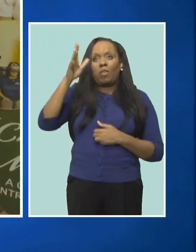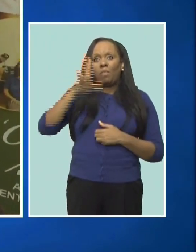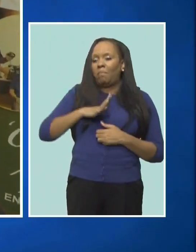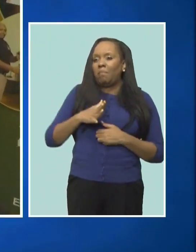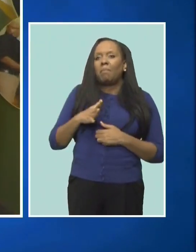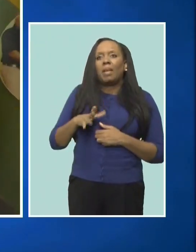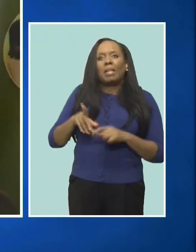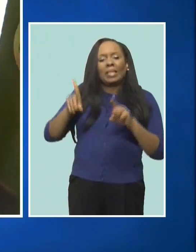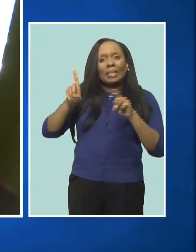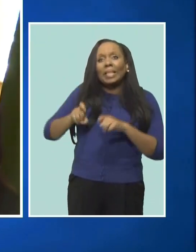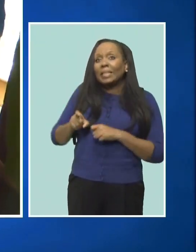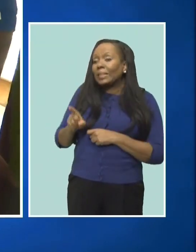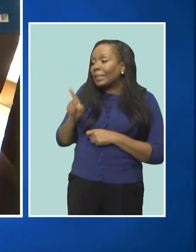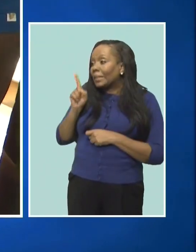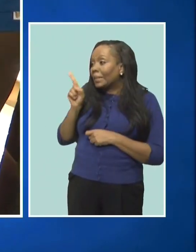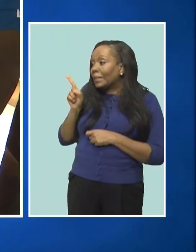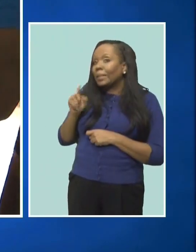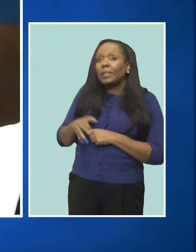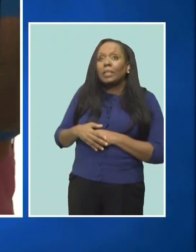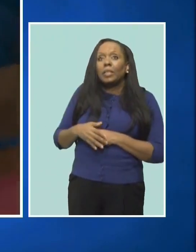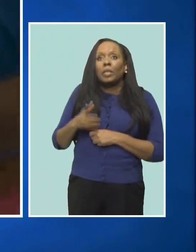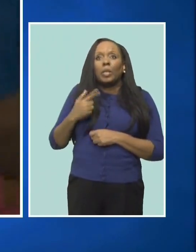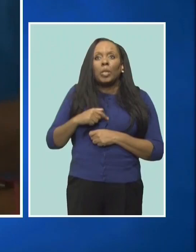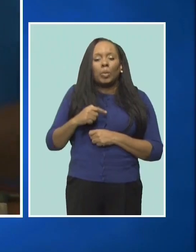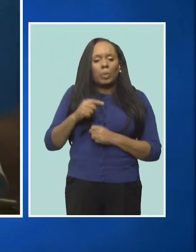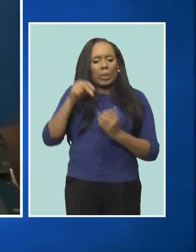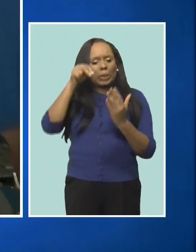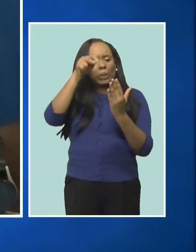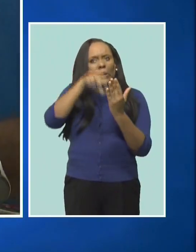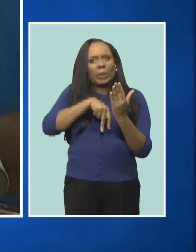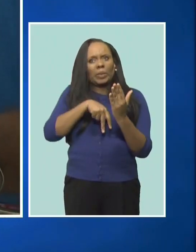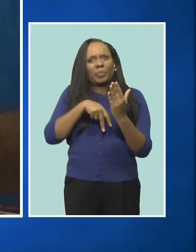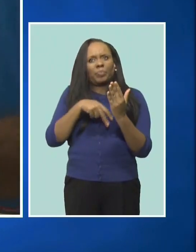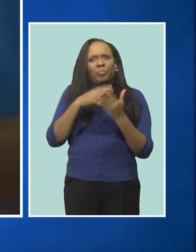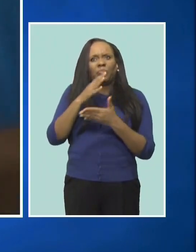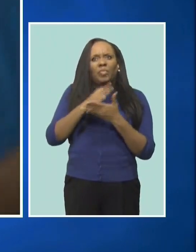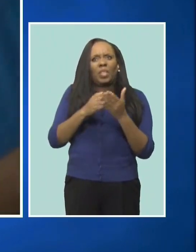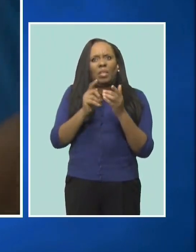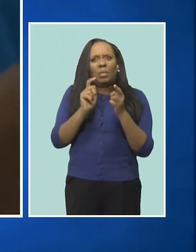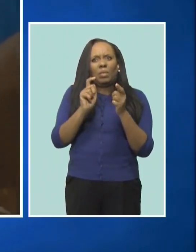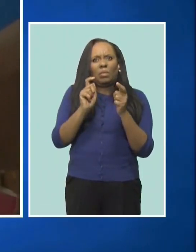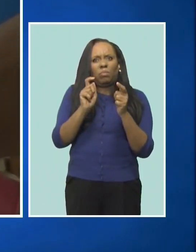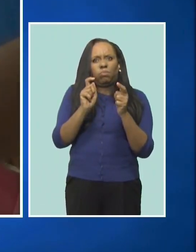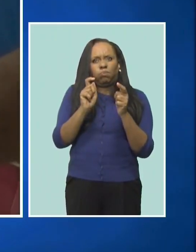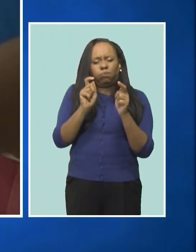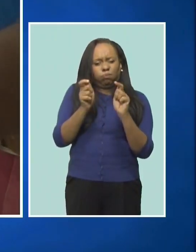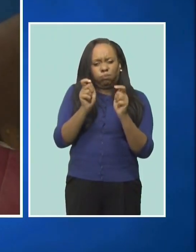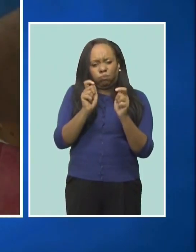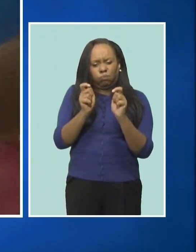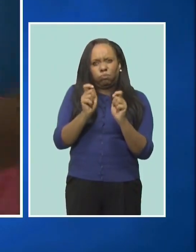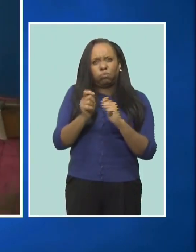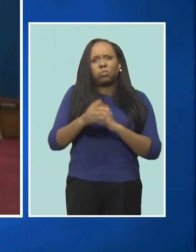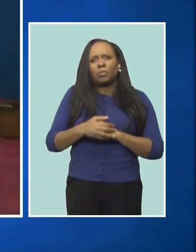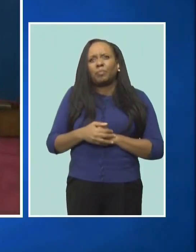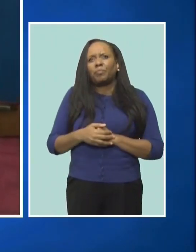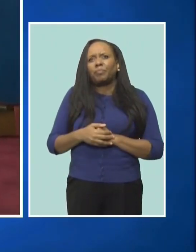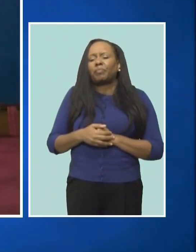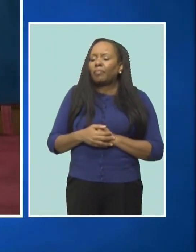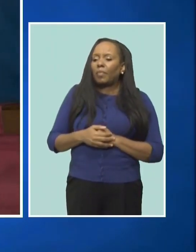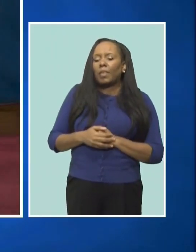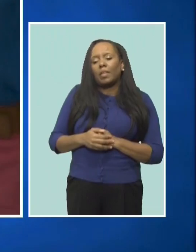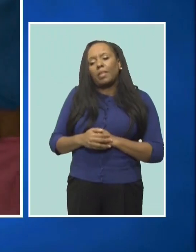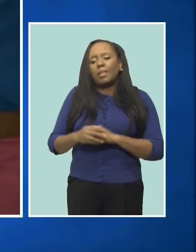prototype. We looked at it, we felt it needed a bit of work. They went back, they did another